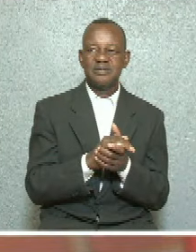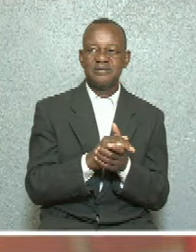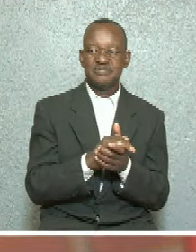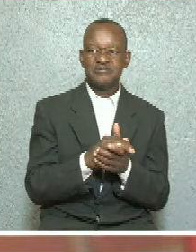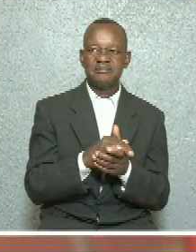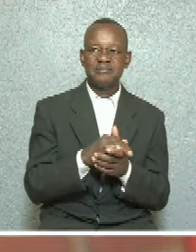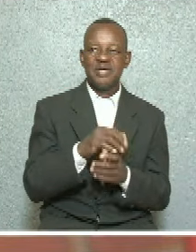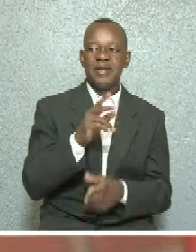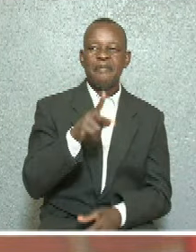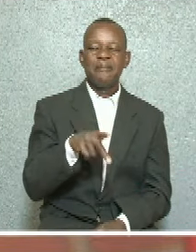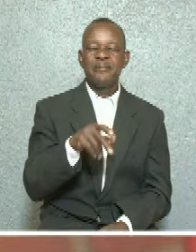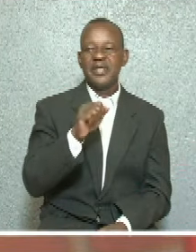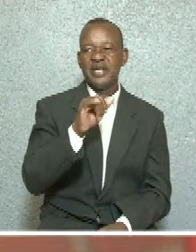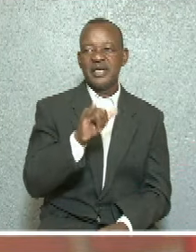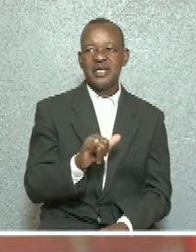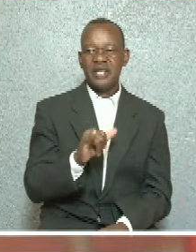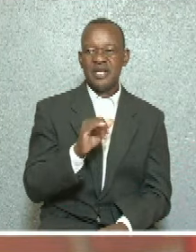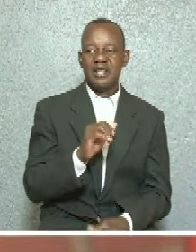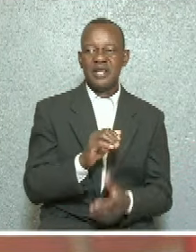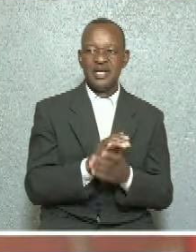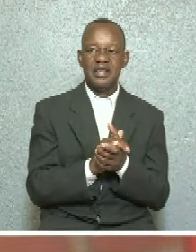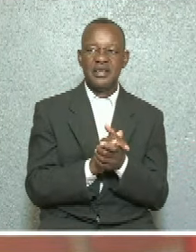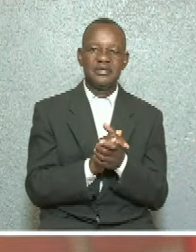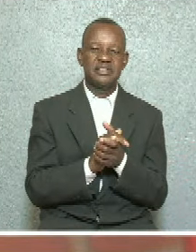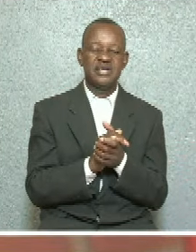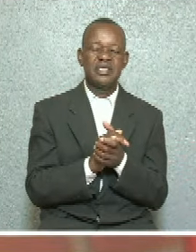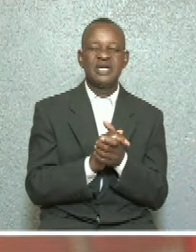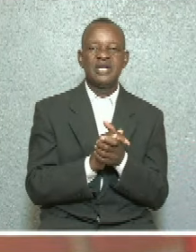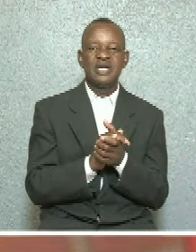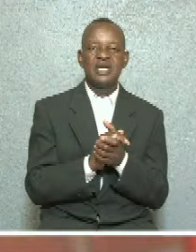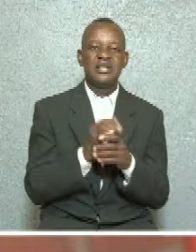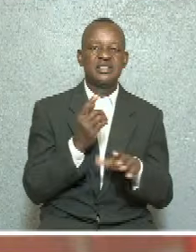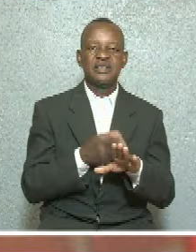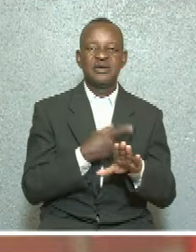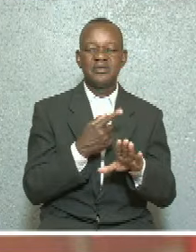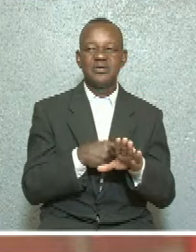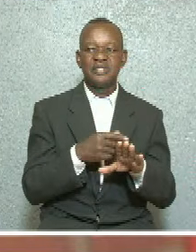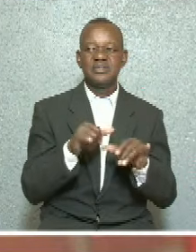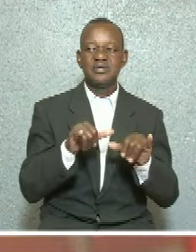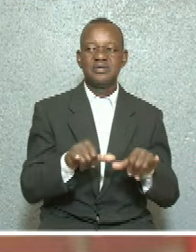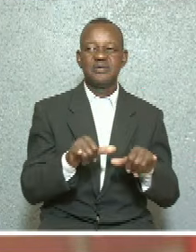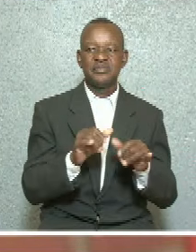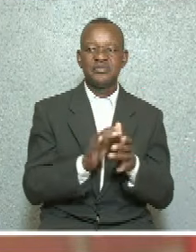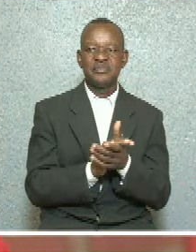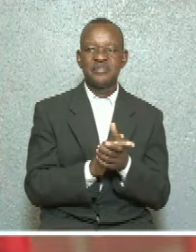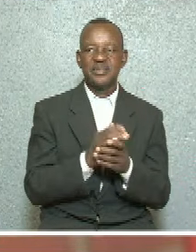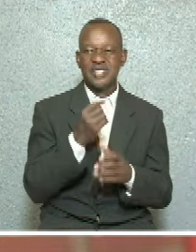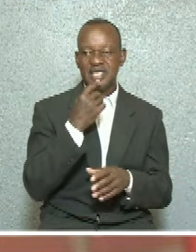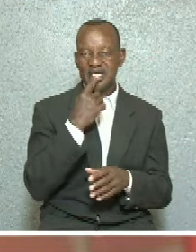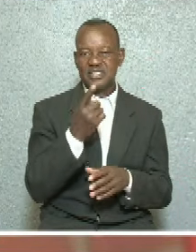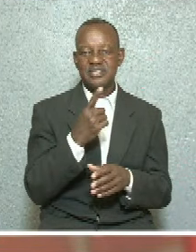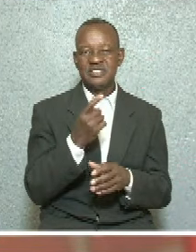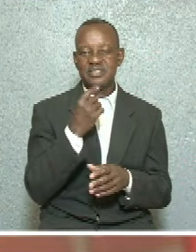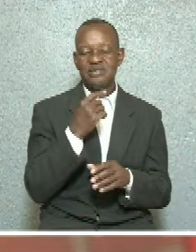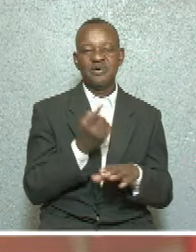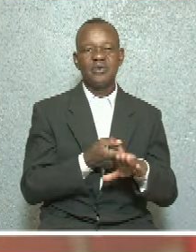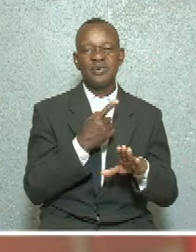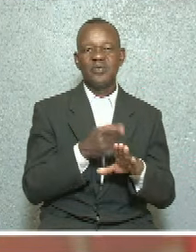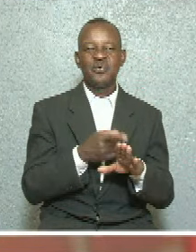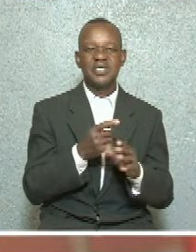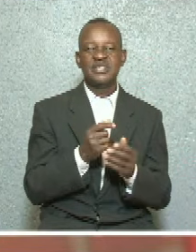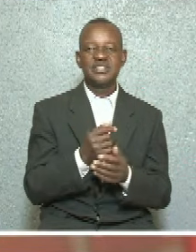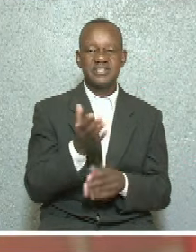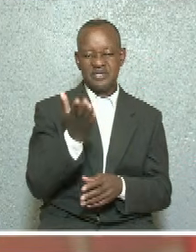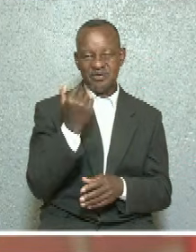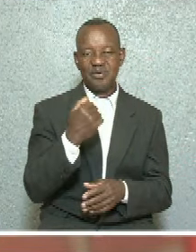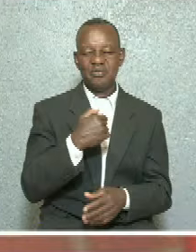come. I would get off on the other side so that I could go home. She would always tell me, please, Ginola, why are you not coming to Pay? I said, don't worry, a time will come. But